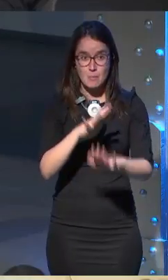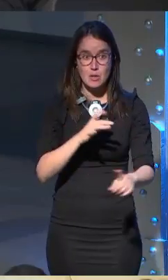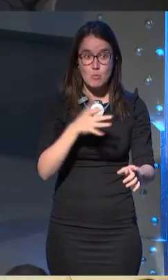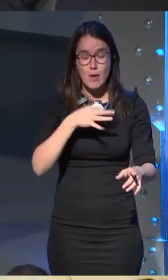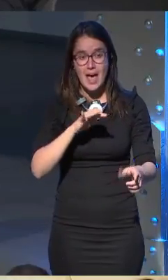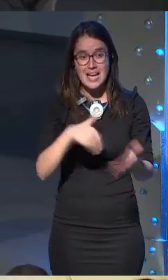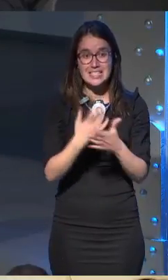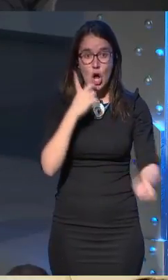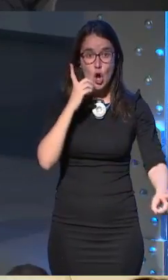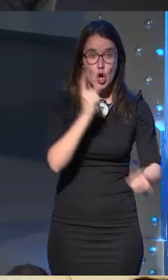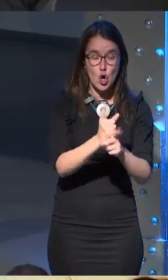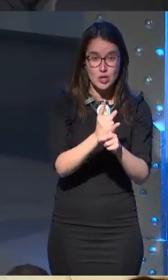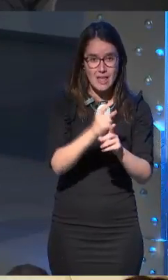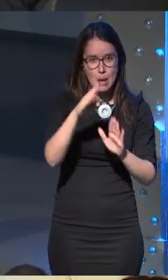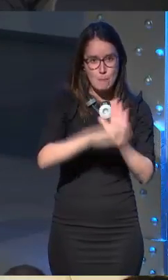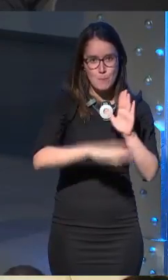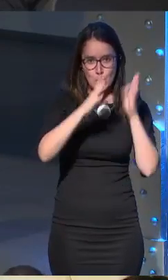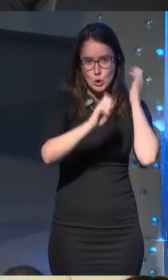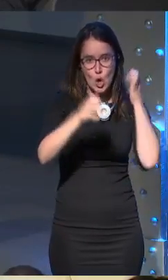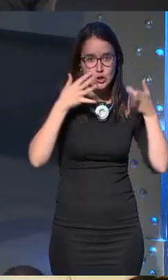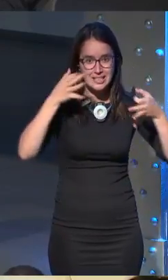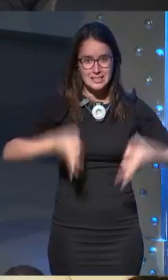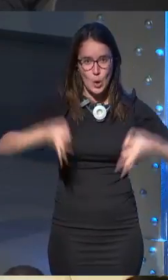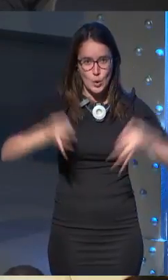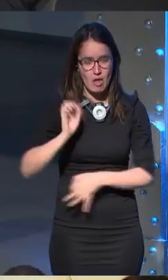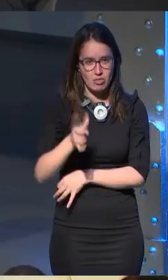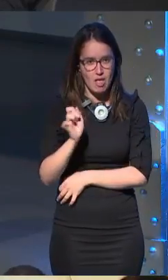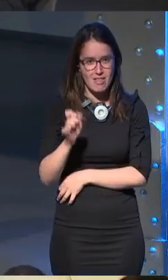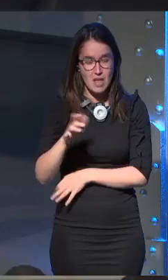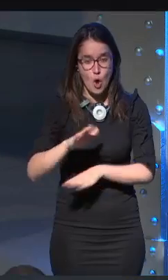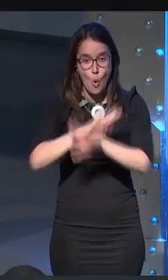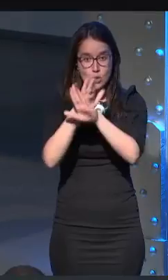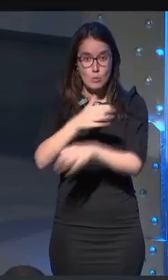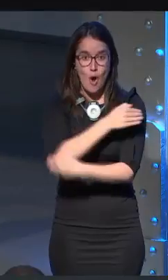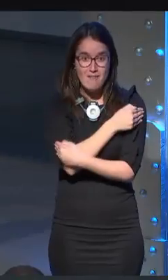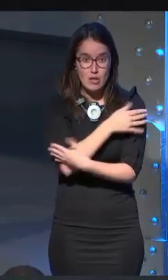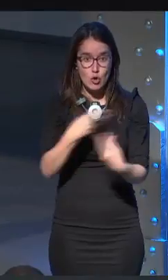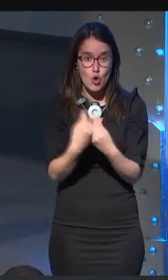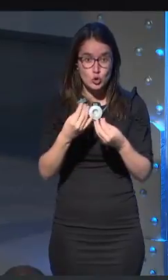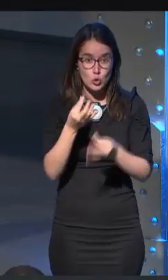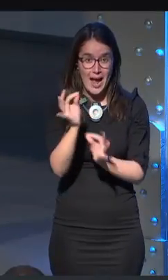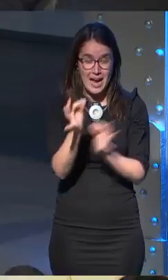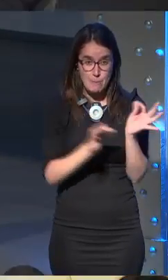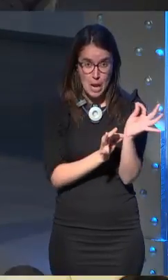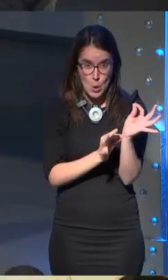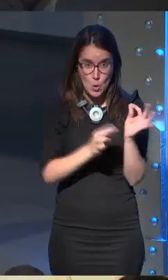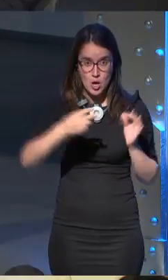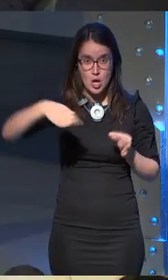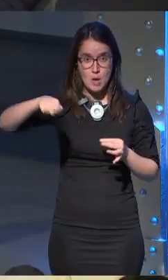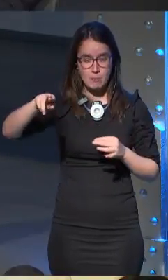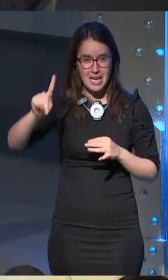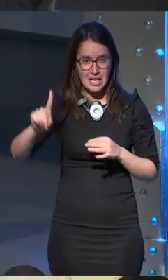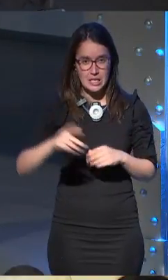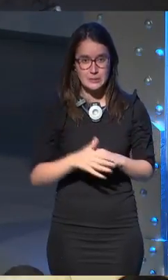something that was not on the program, and that went actually against the security protocols, which is a last hug to your brother Mark.